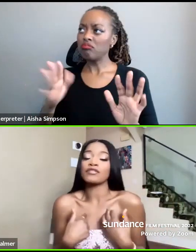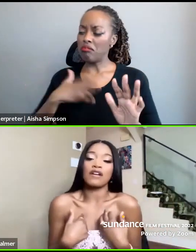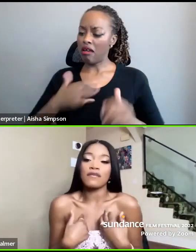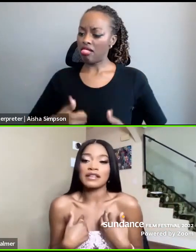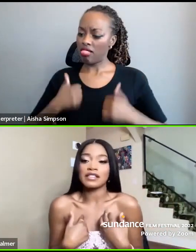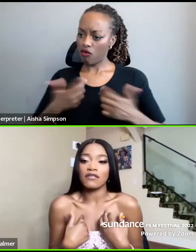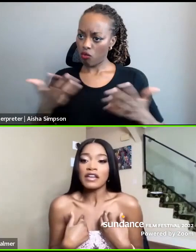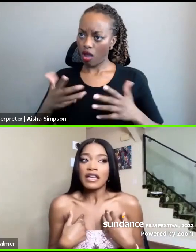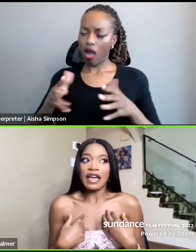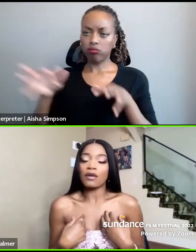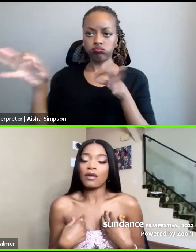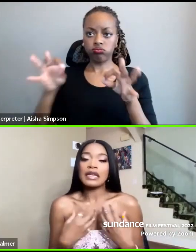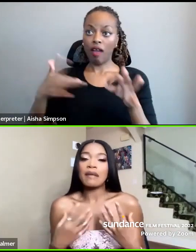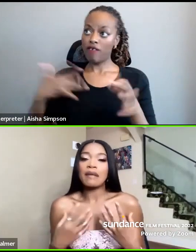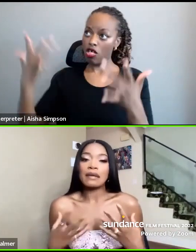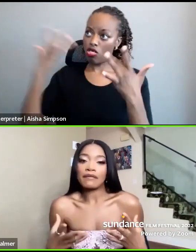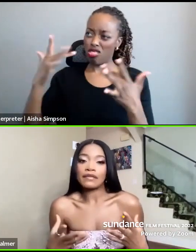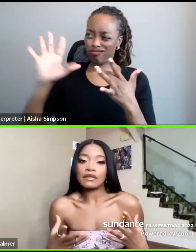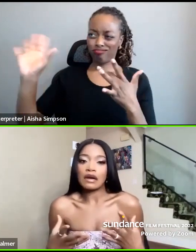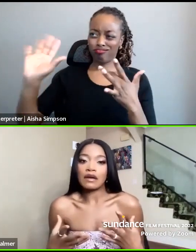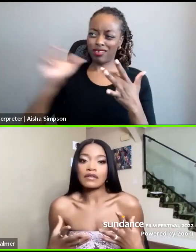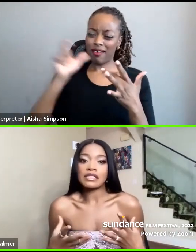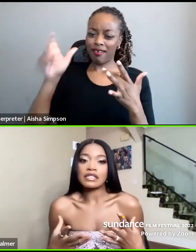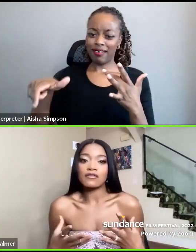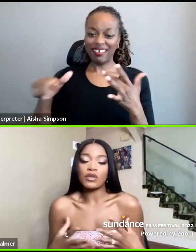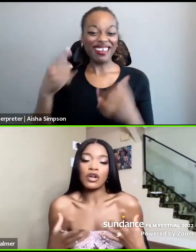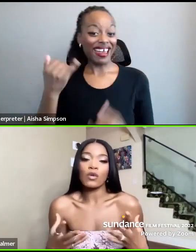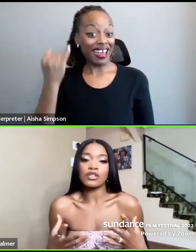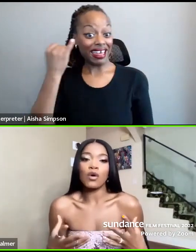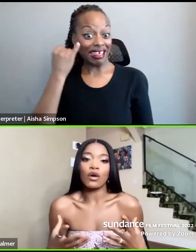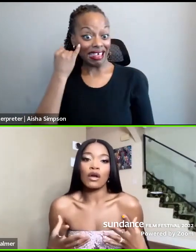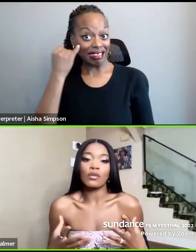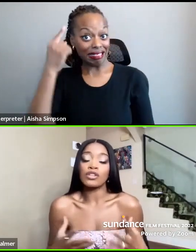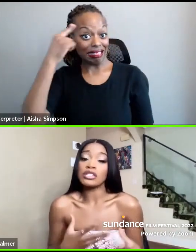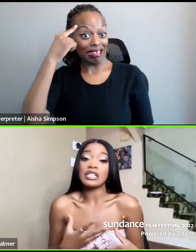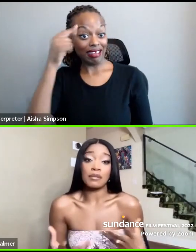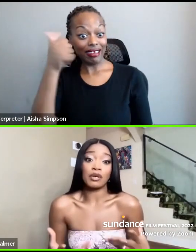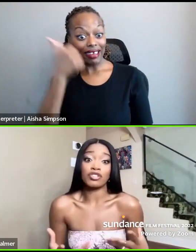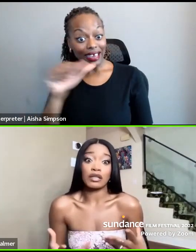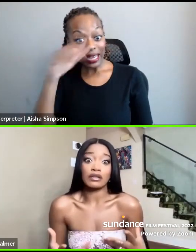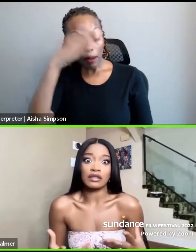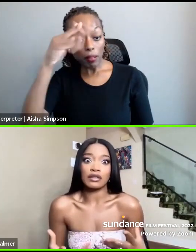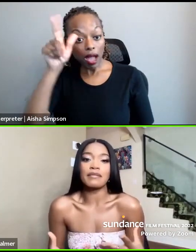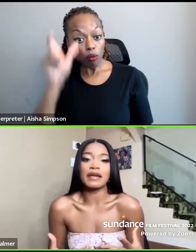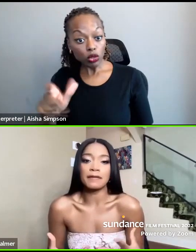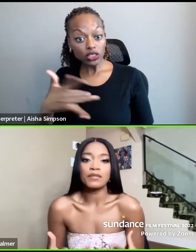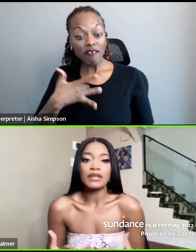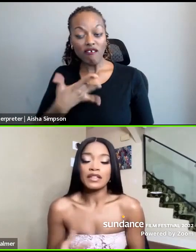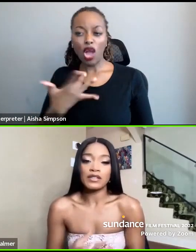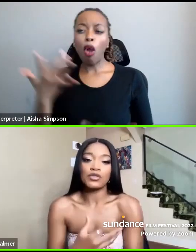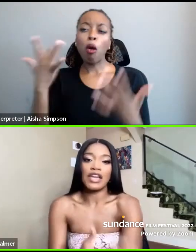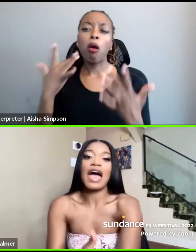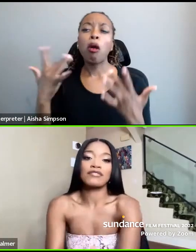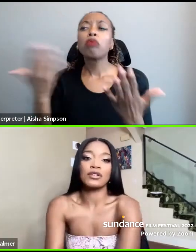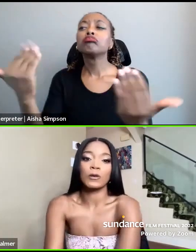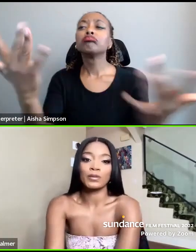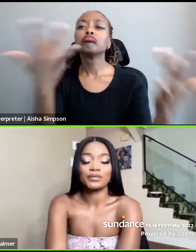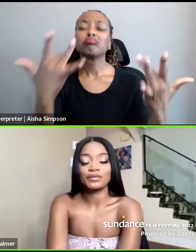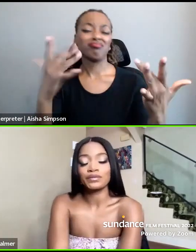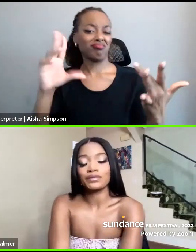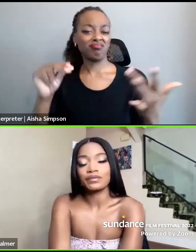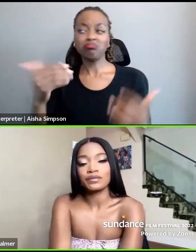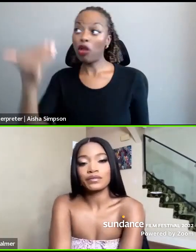don't feel sorry for myself. And I don't think anybody Black feels sorry for themselves. We know what's going on and we just keep it pushing. You know what I mean? That's what you have to